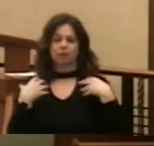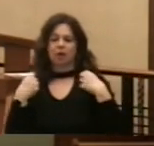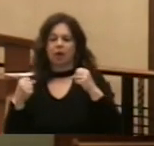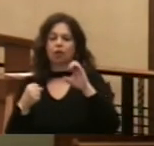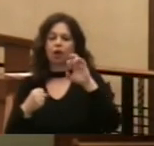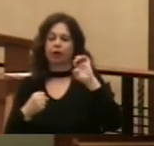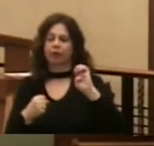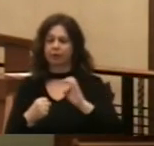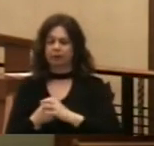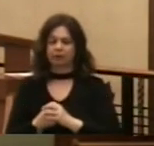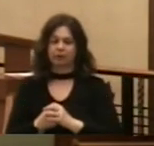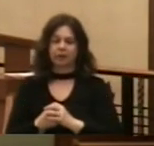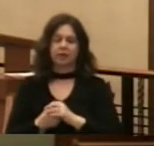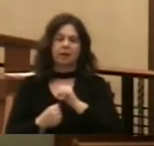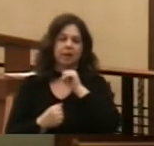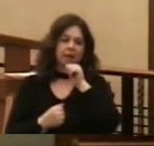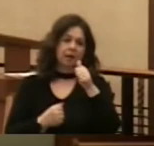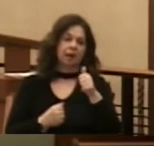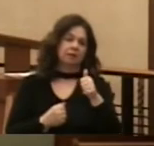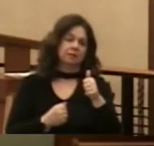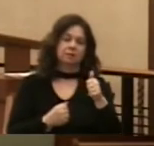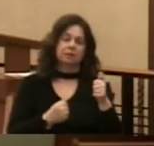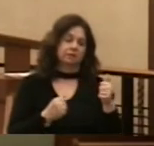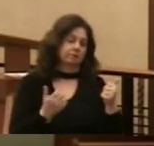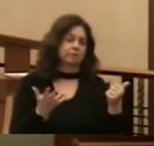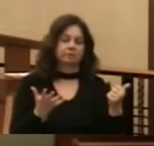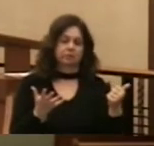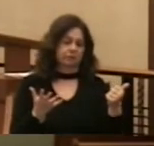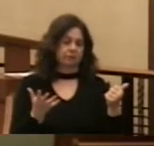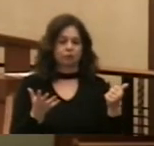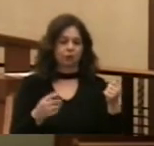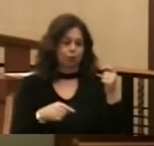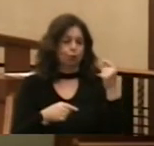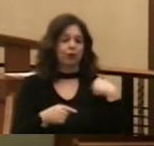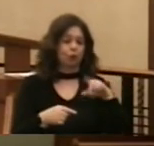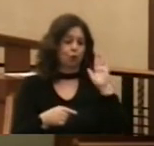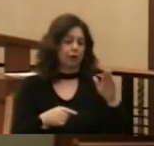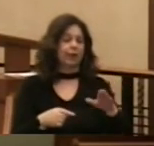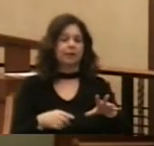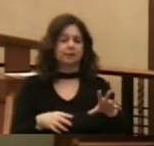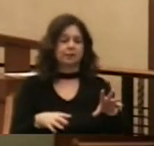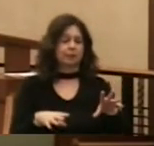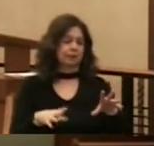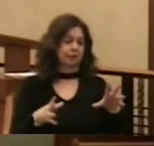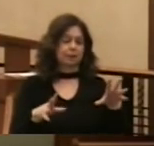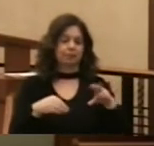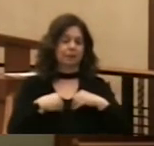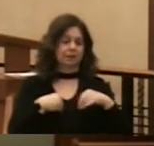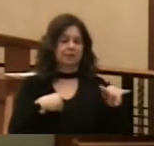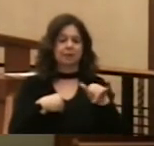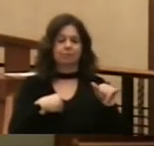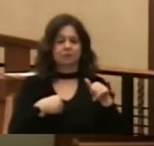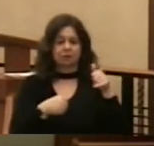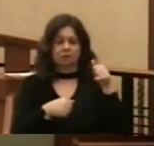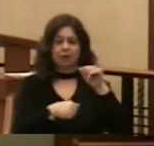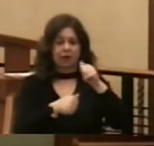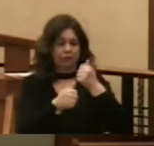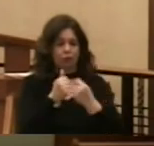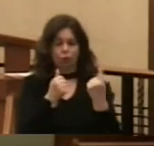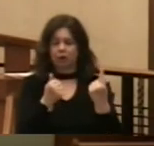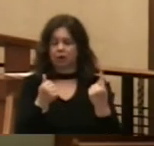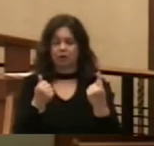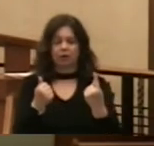not a family immune to the treasures of this world. It's hard to resist the new car smell or to kind of want